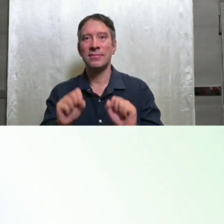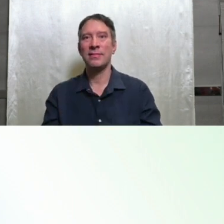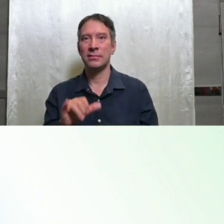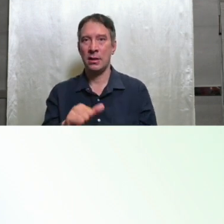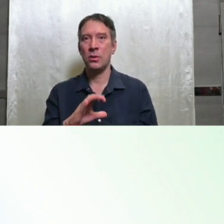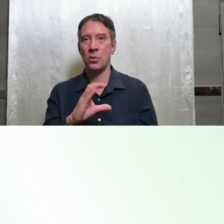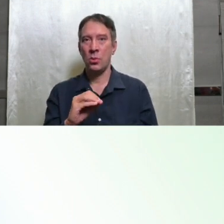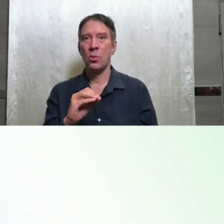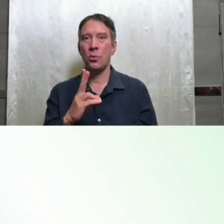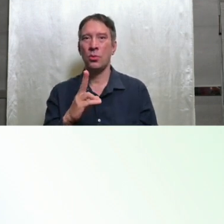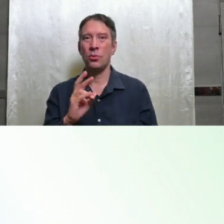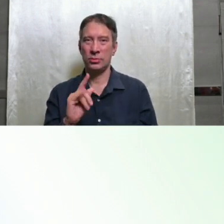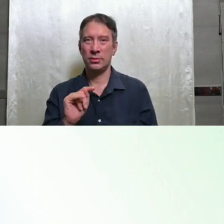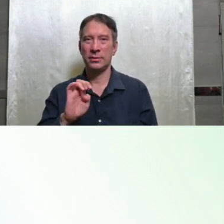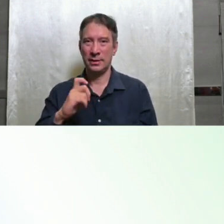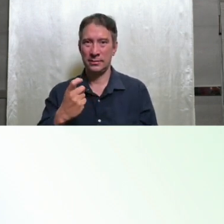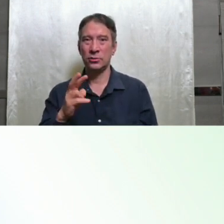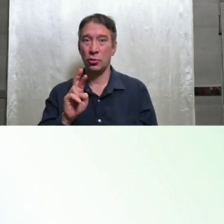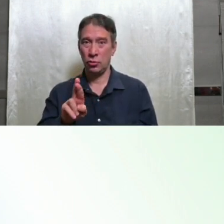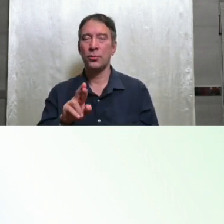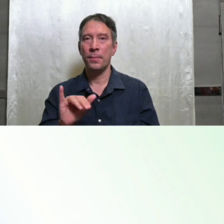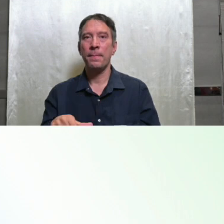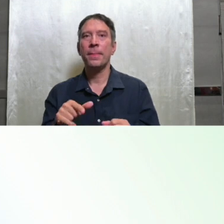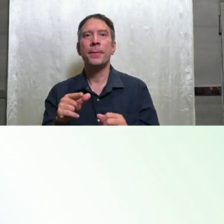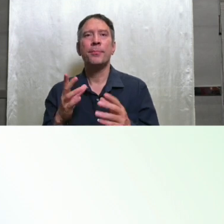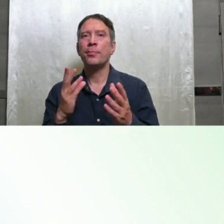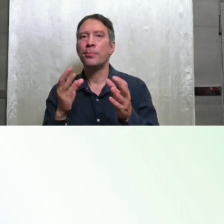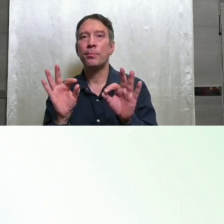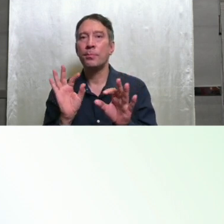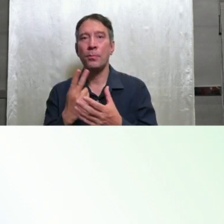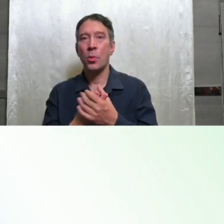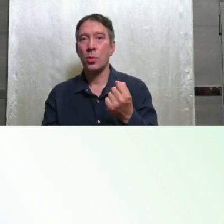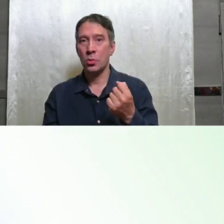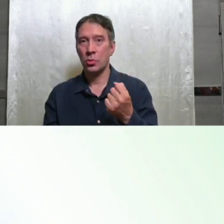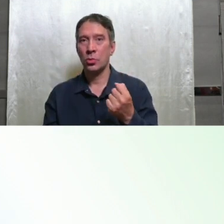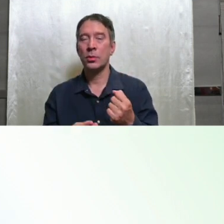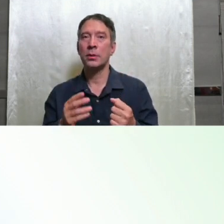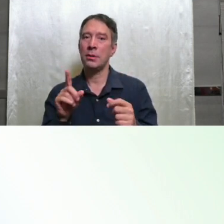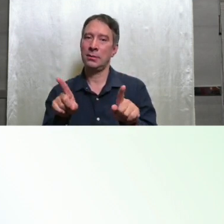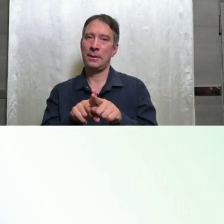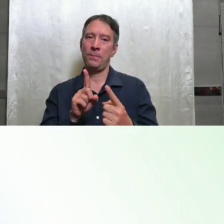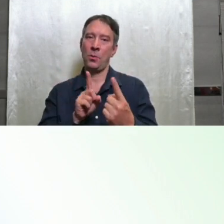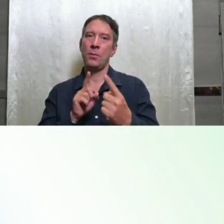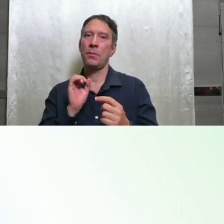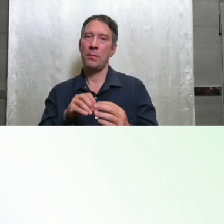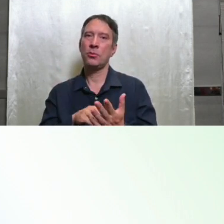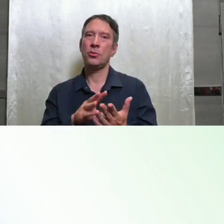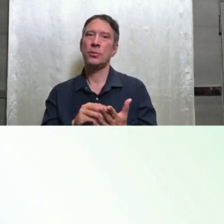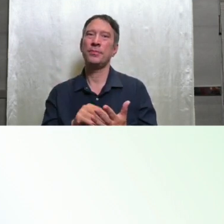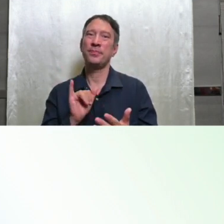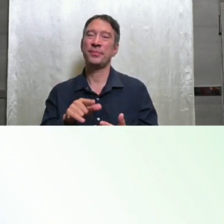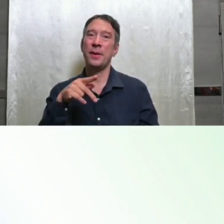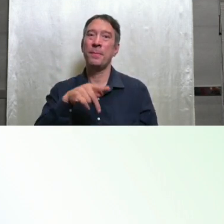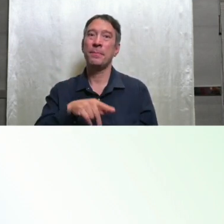teach your classes today. So, with co-author, you can just take your PowerPoint slides or those long PDF files, and with some